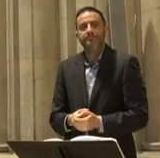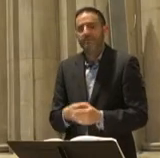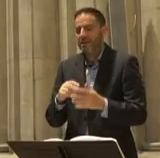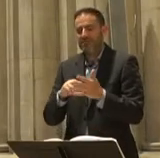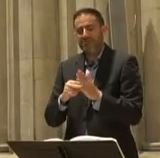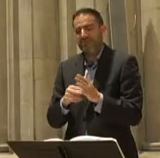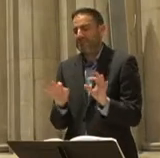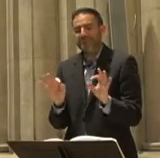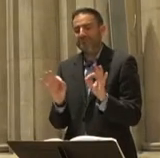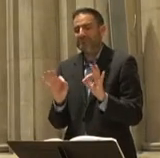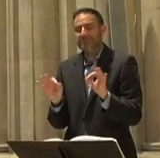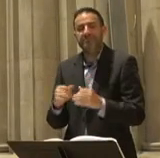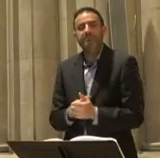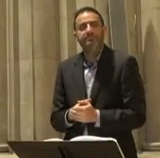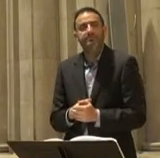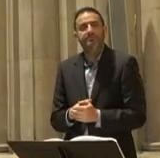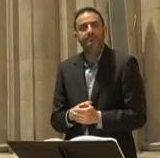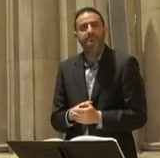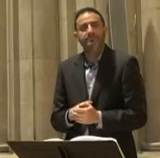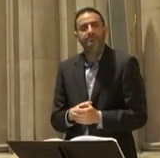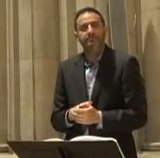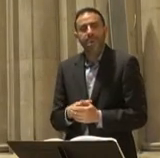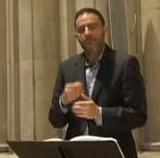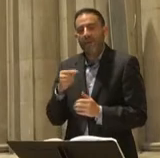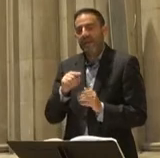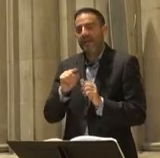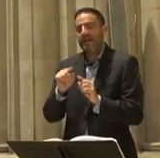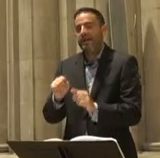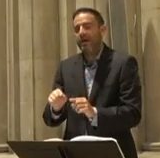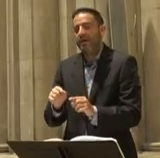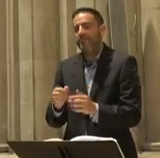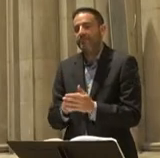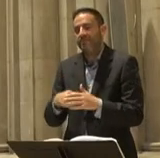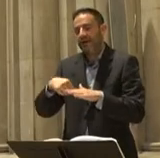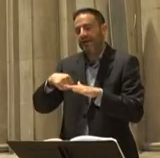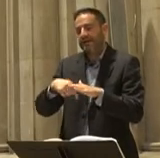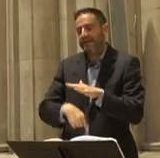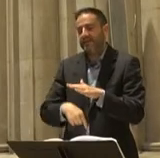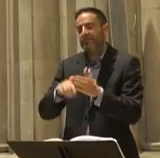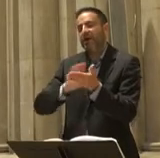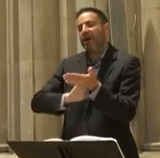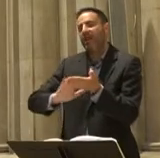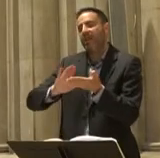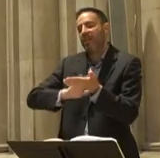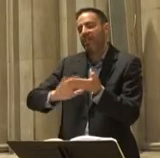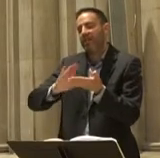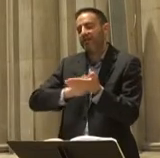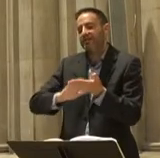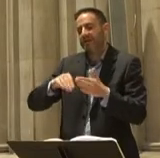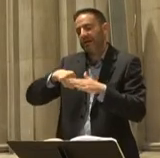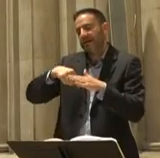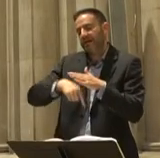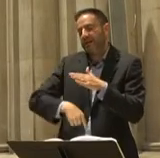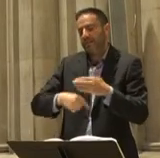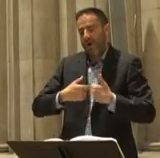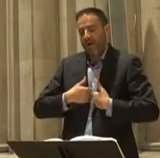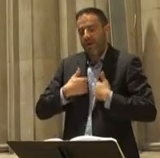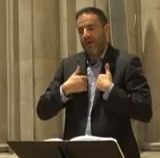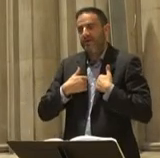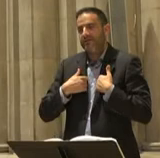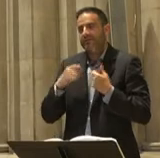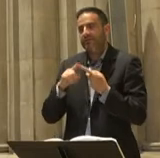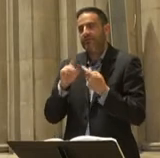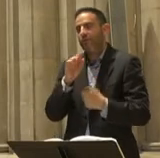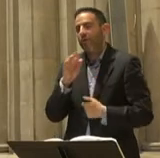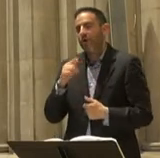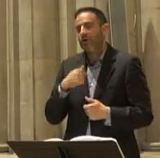meant nothing to him. He had come here to bring a deeper cleansing and a deeper life to all of us